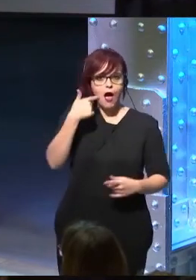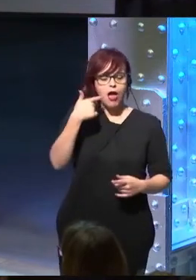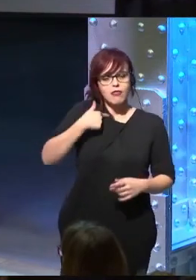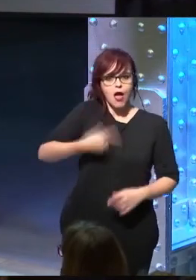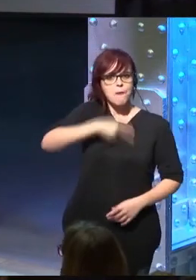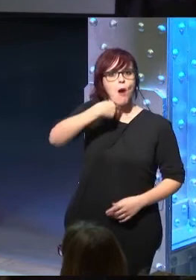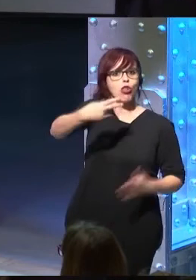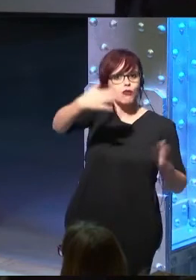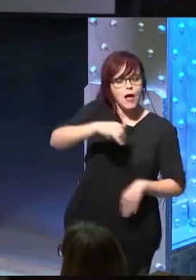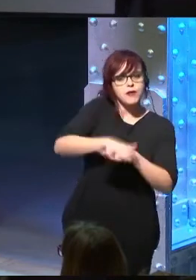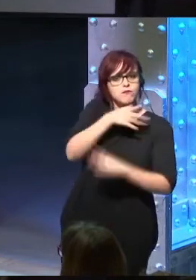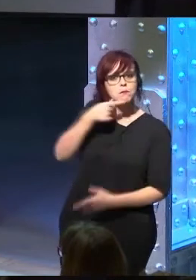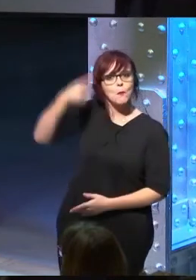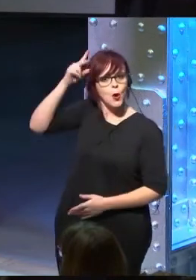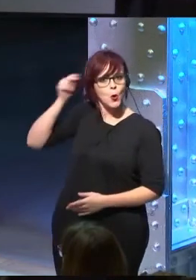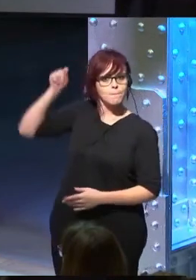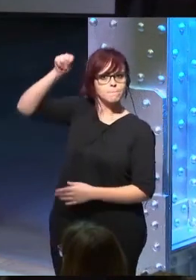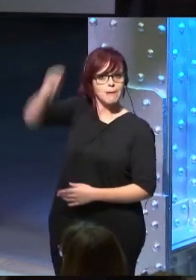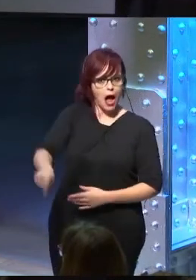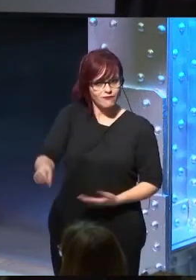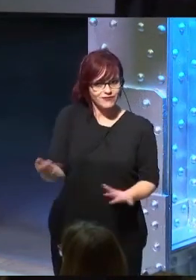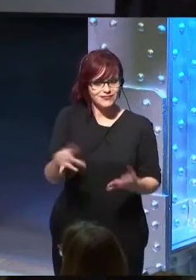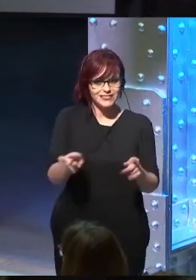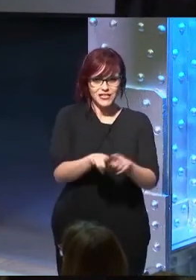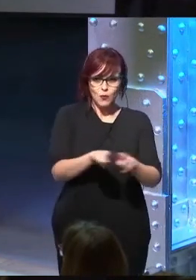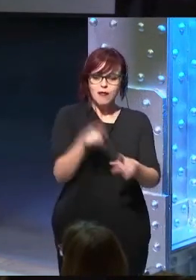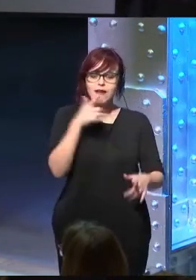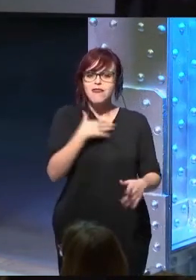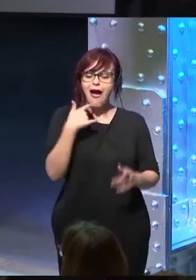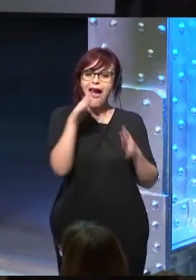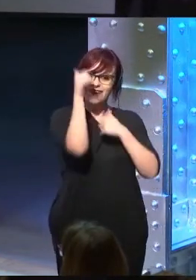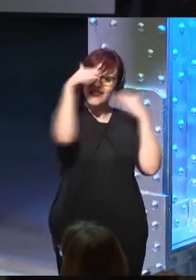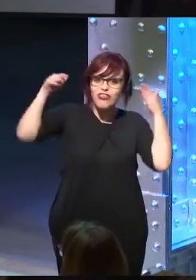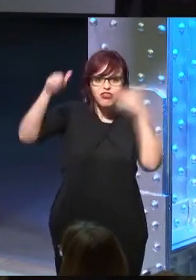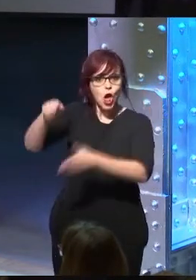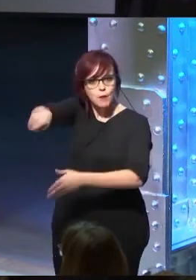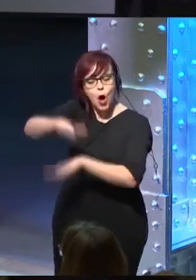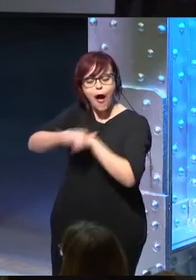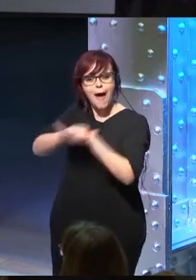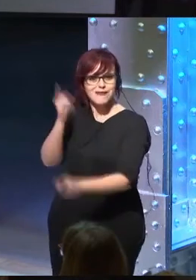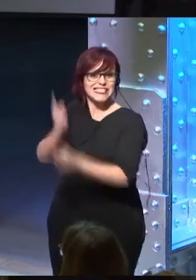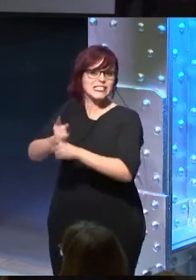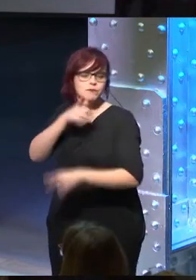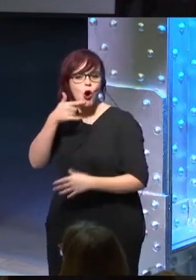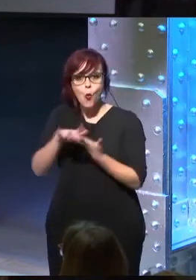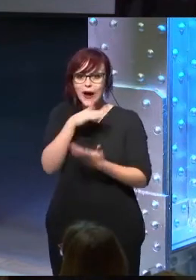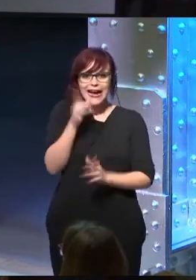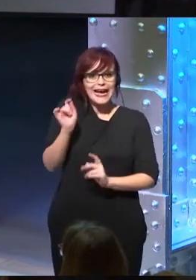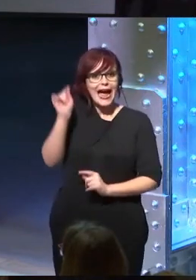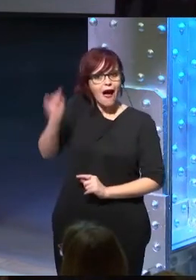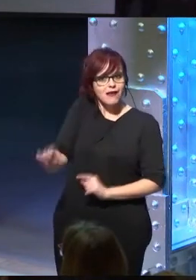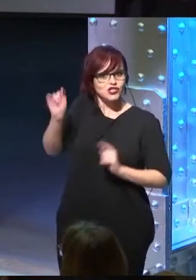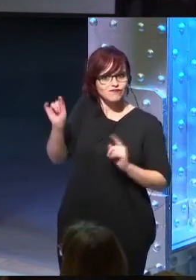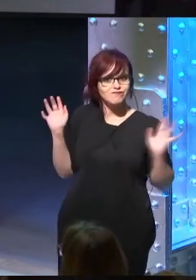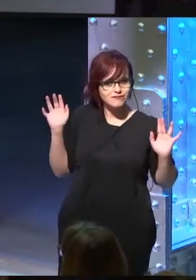it in the privacy of her bedroom. In the main story, she did it in the Forum. So I think we might just have to